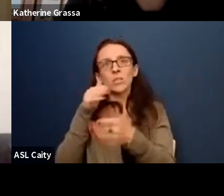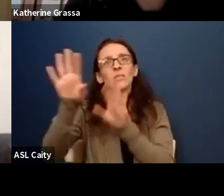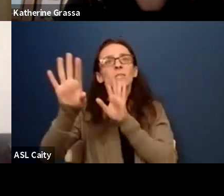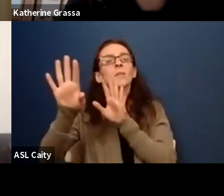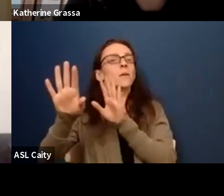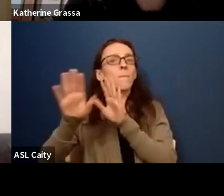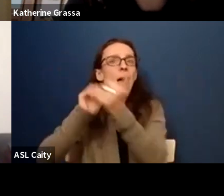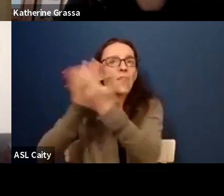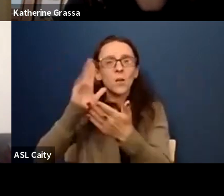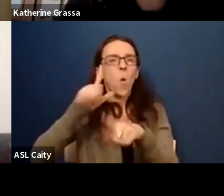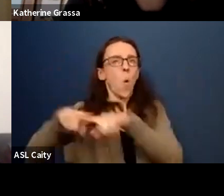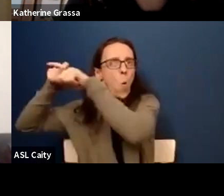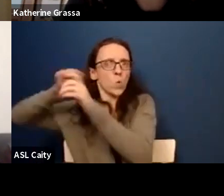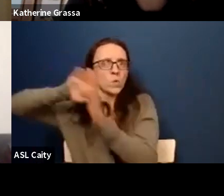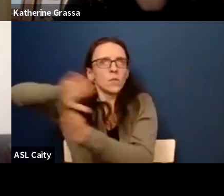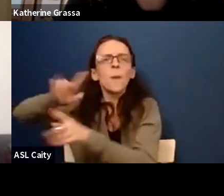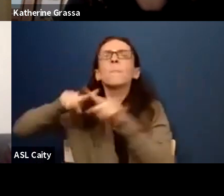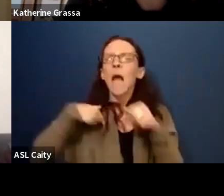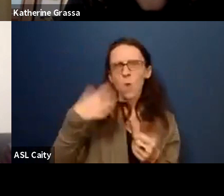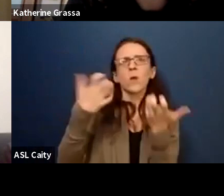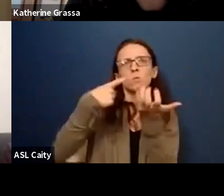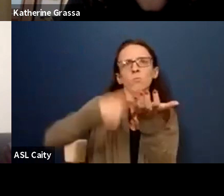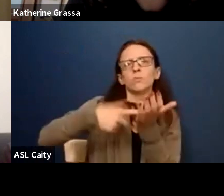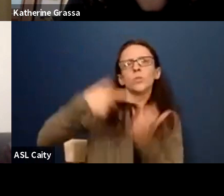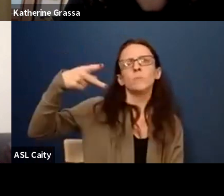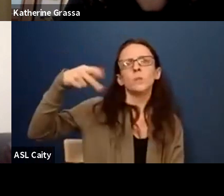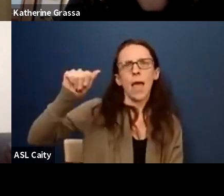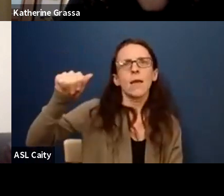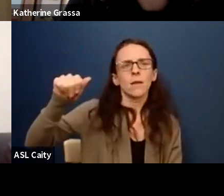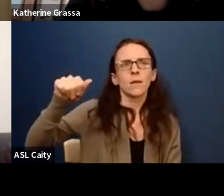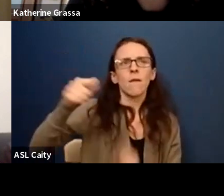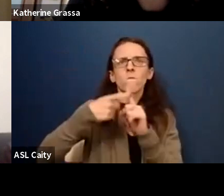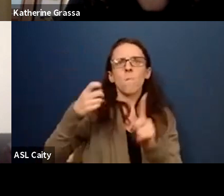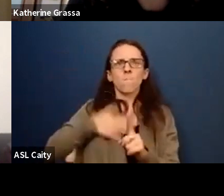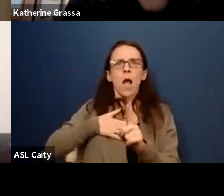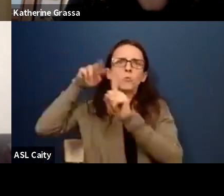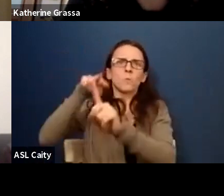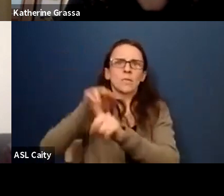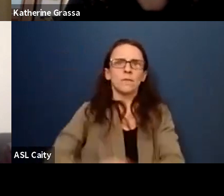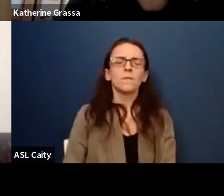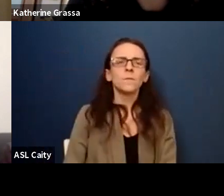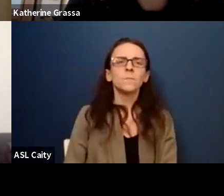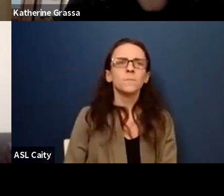address GPA and talk about GPA from my perspective. I think